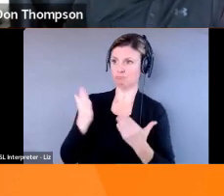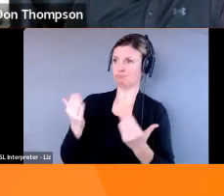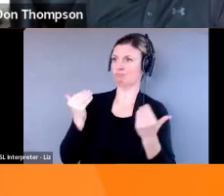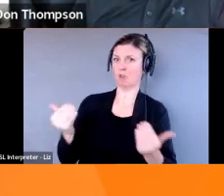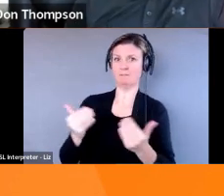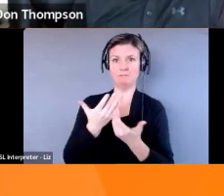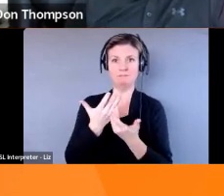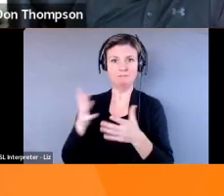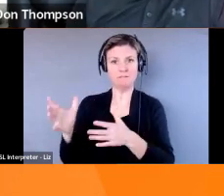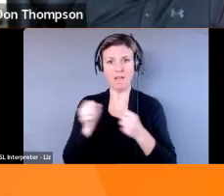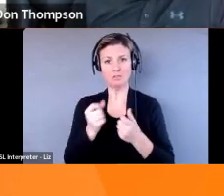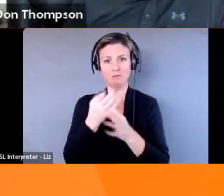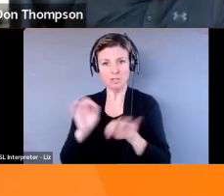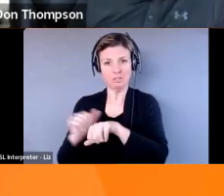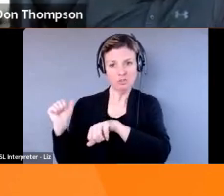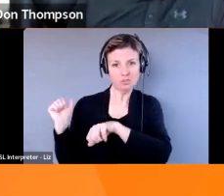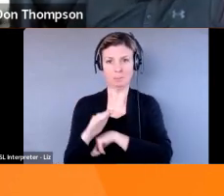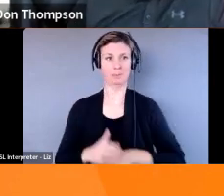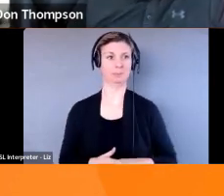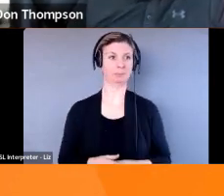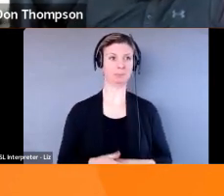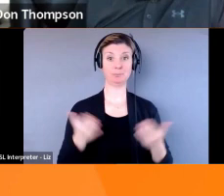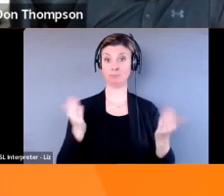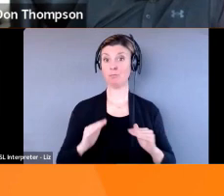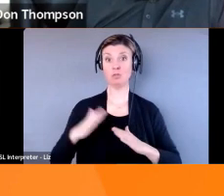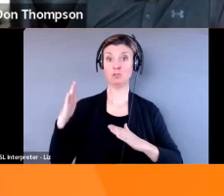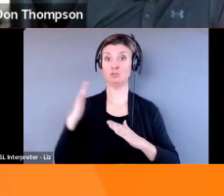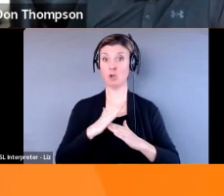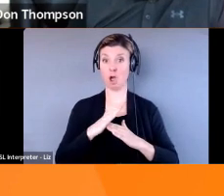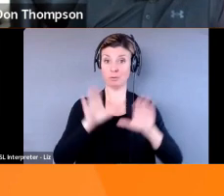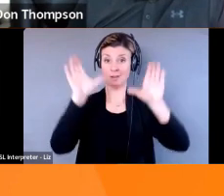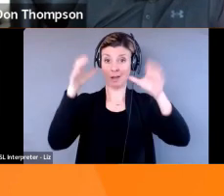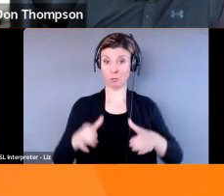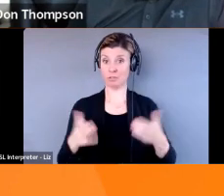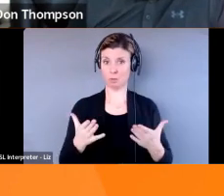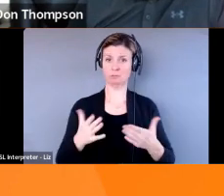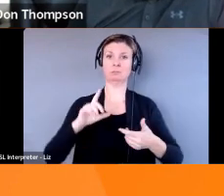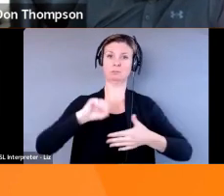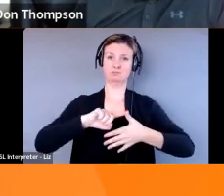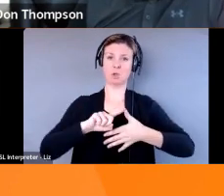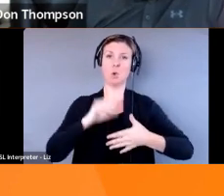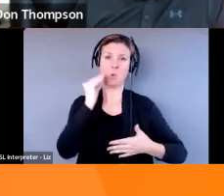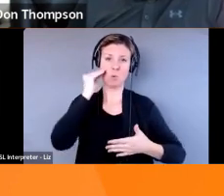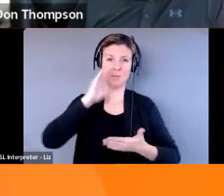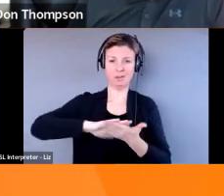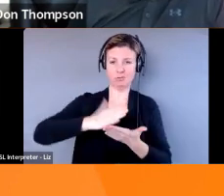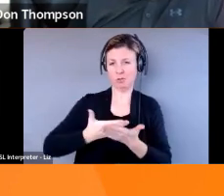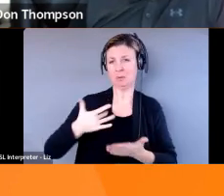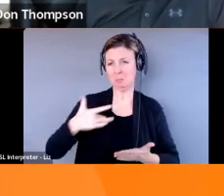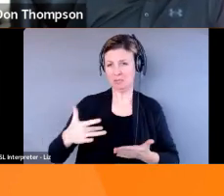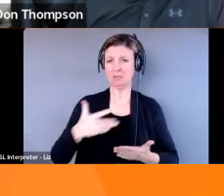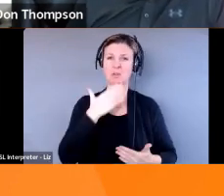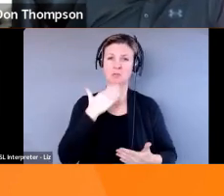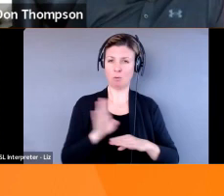Now, top categories to sell in. So if you're selling home and kitchen, it's the largest category where small businesses have been going into